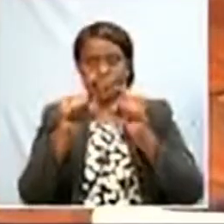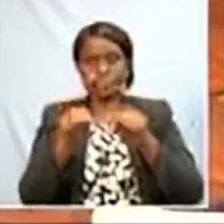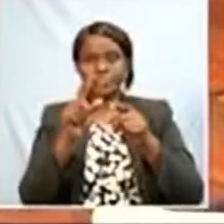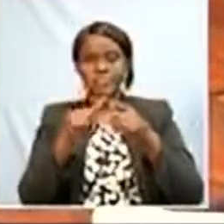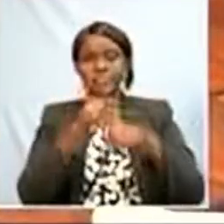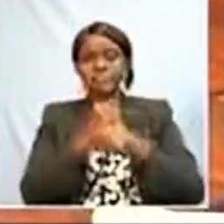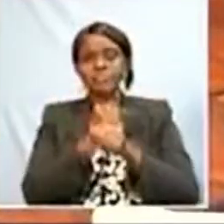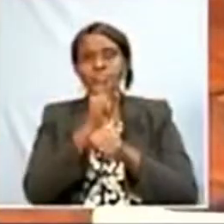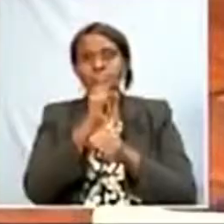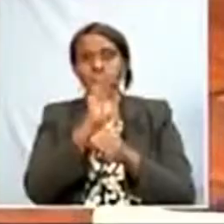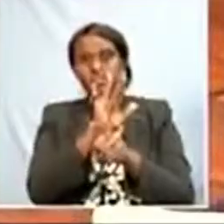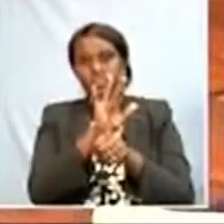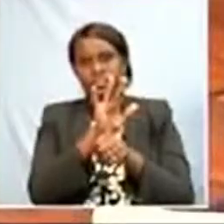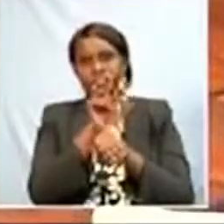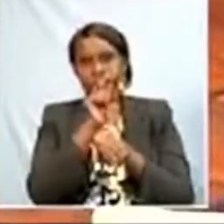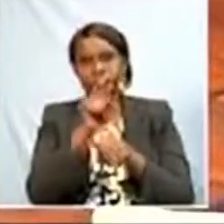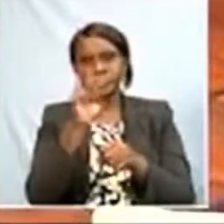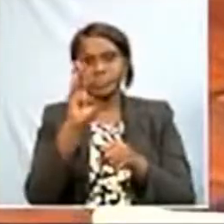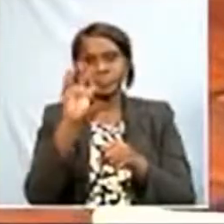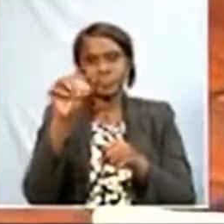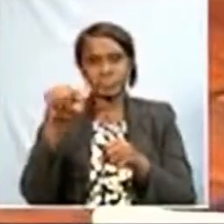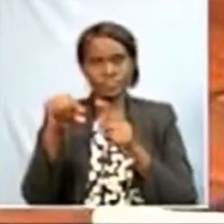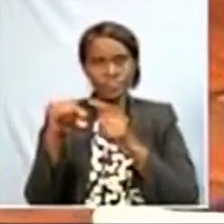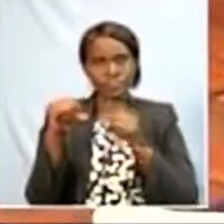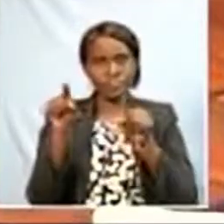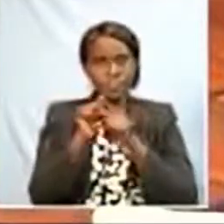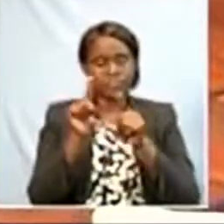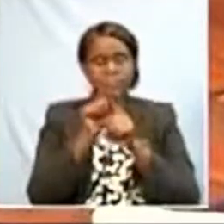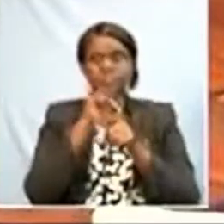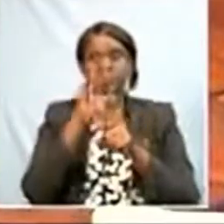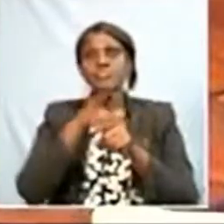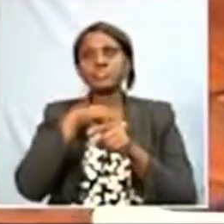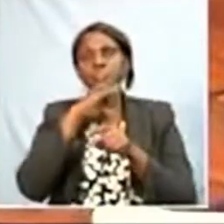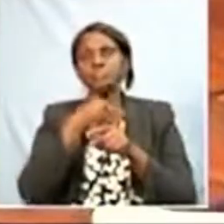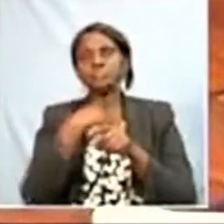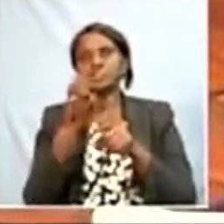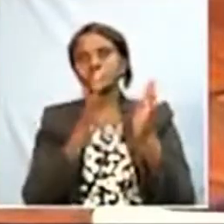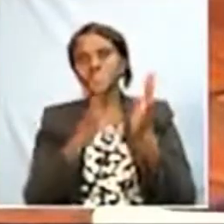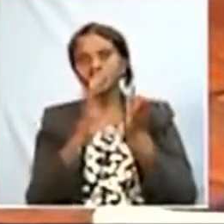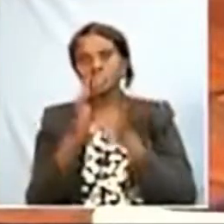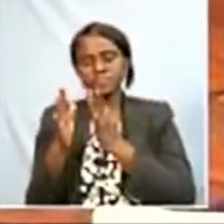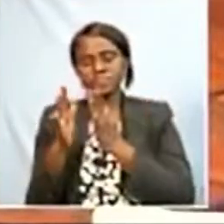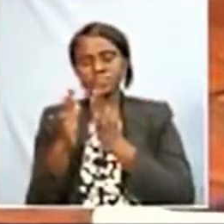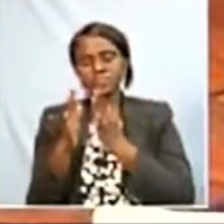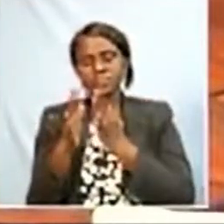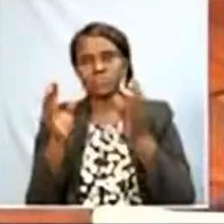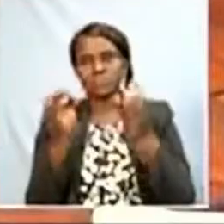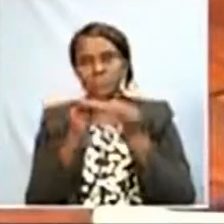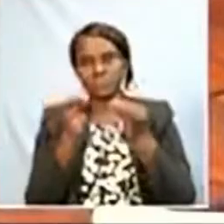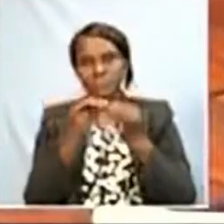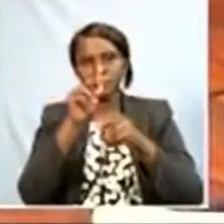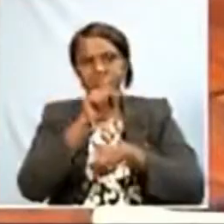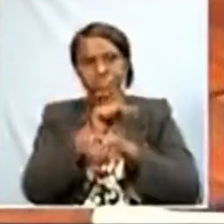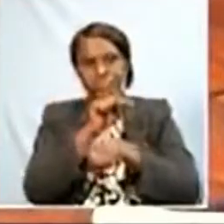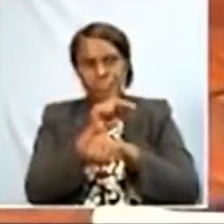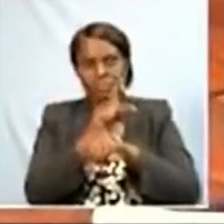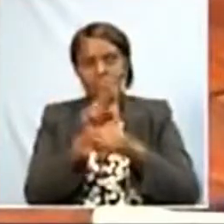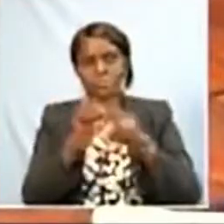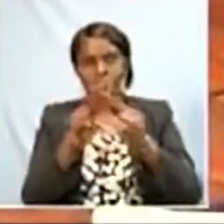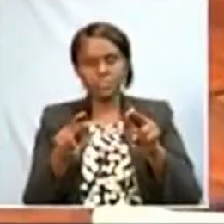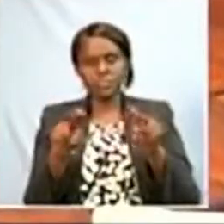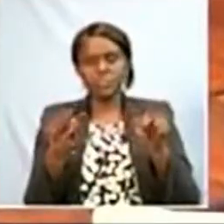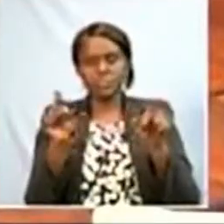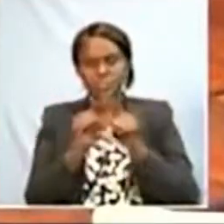sure that the BOQs were adequately prepared. So most of the projects, Chair, that